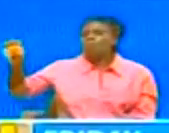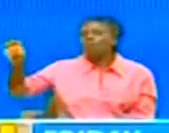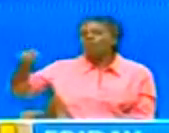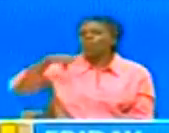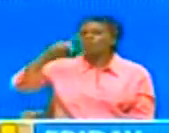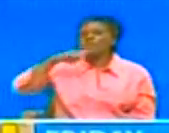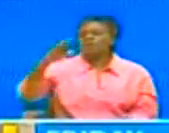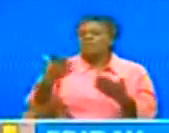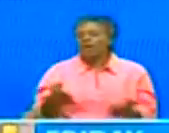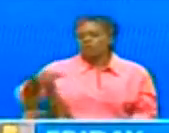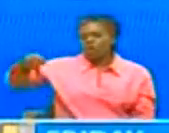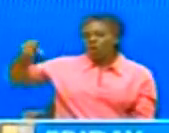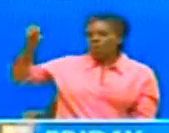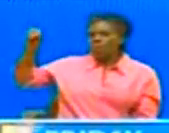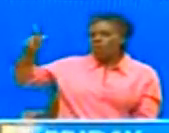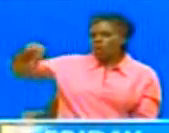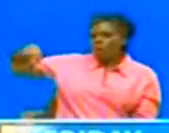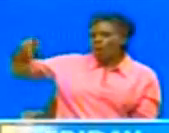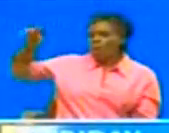it papal or papal?